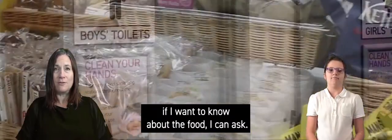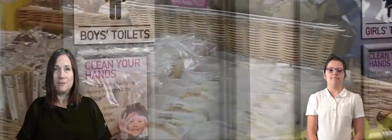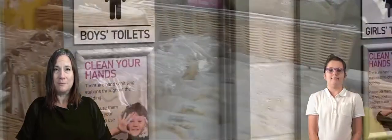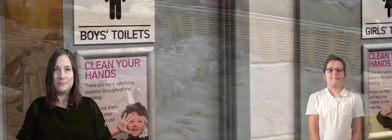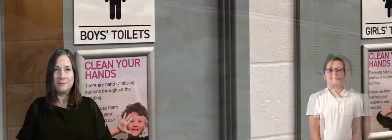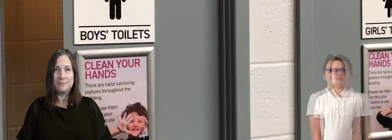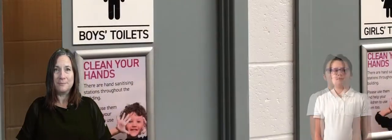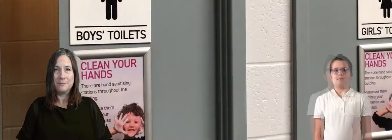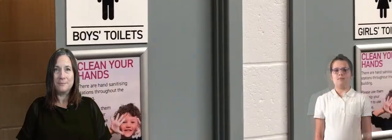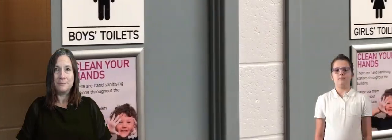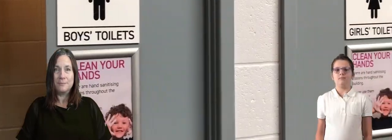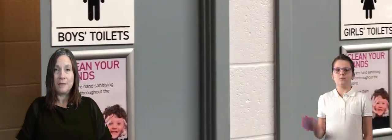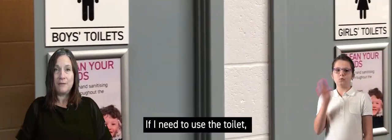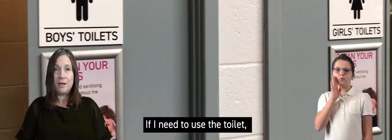ask.